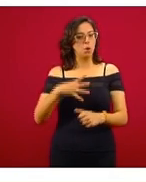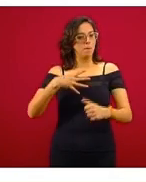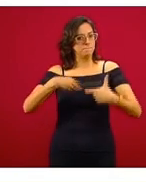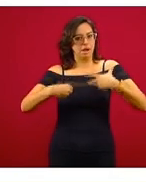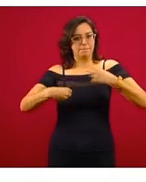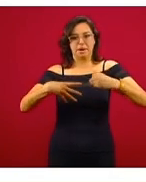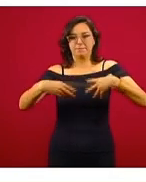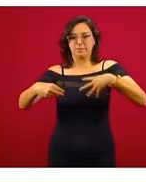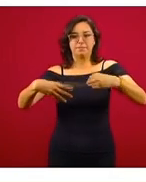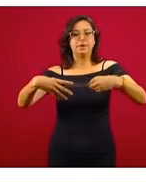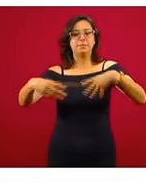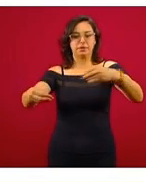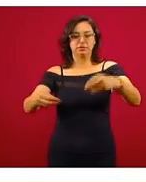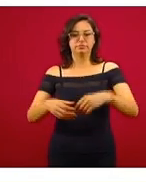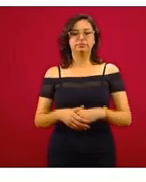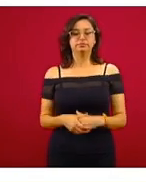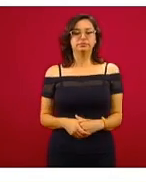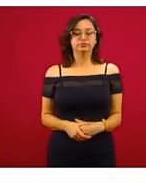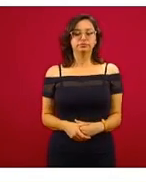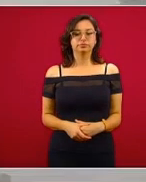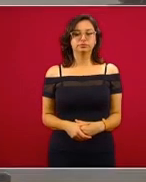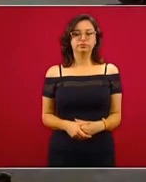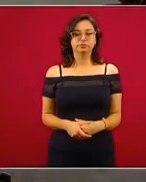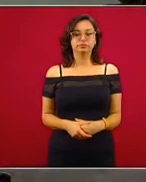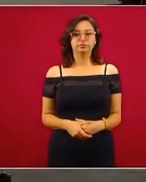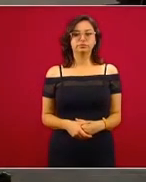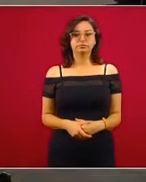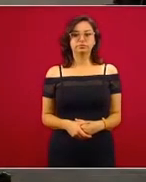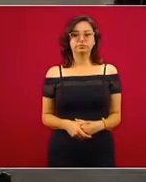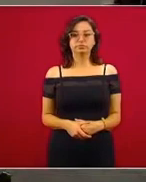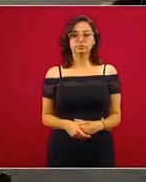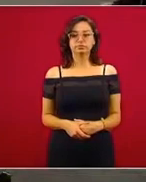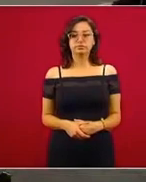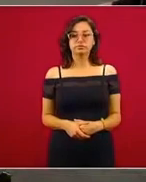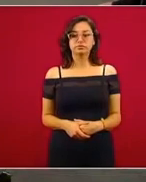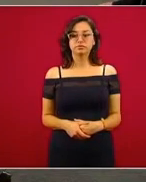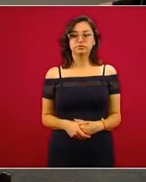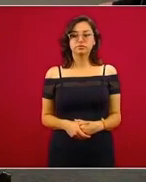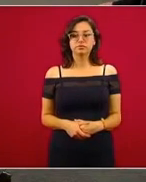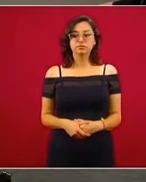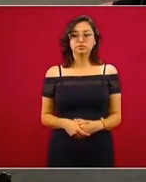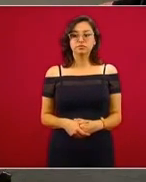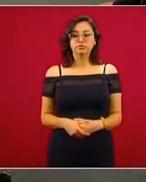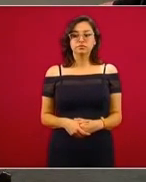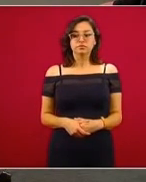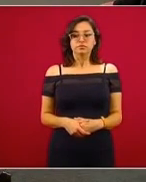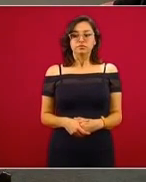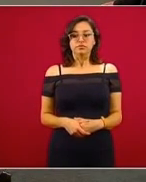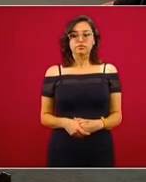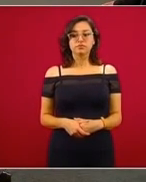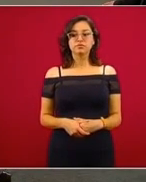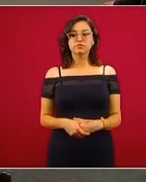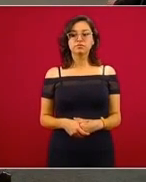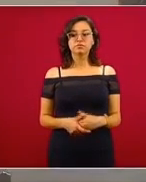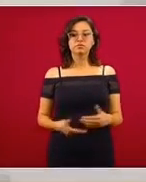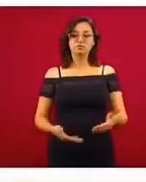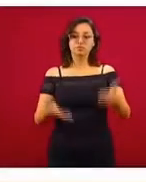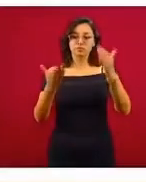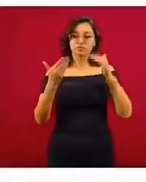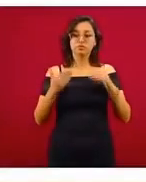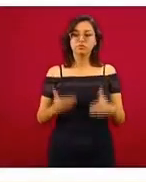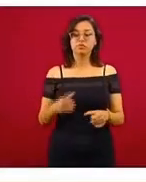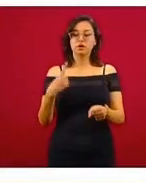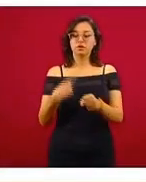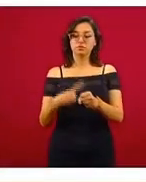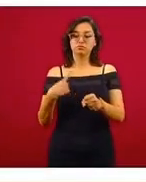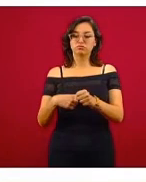And of course, there is an overrepresentation of the suspect cases in those states of the country that are currently